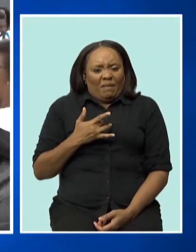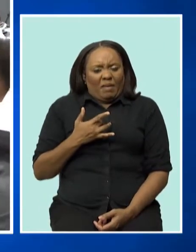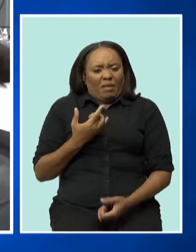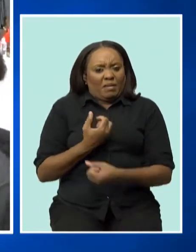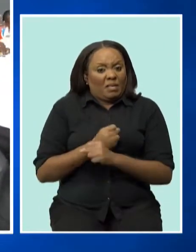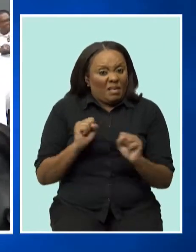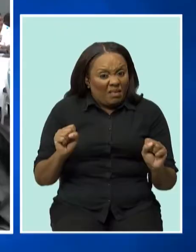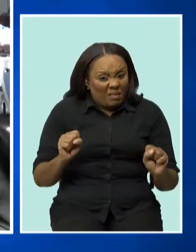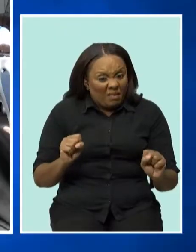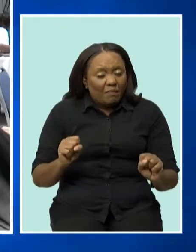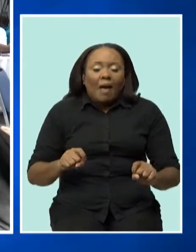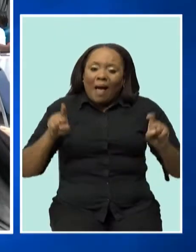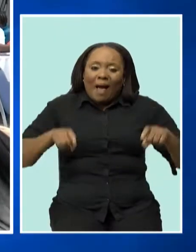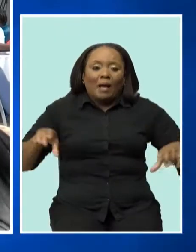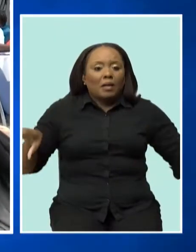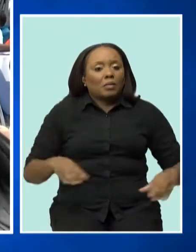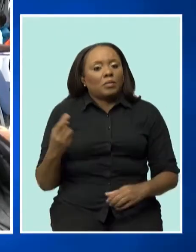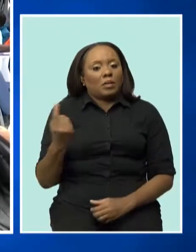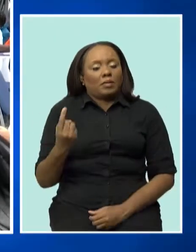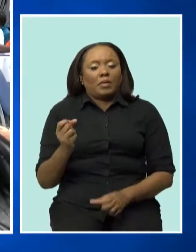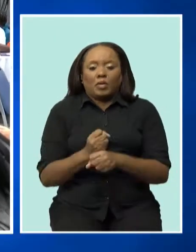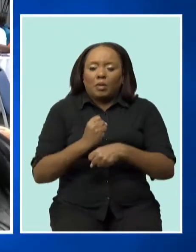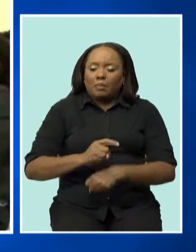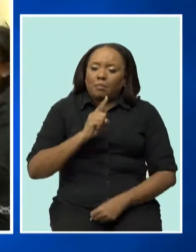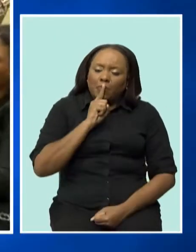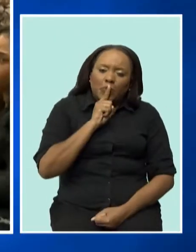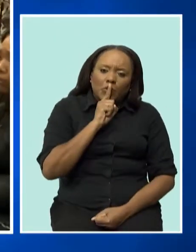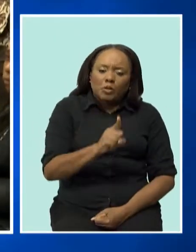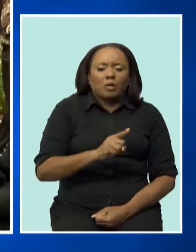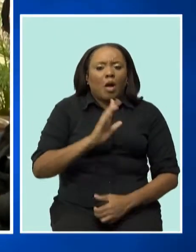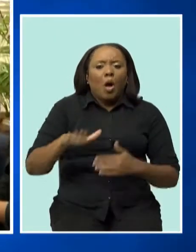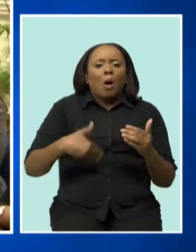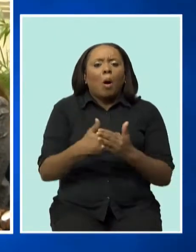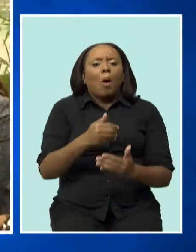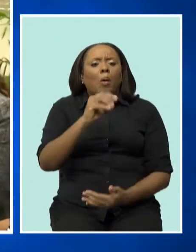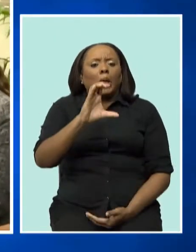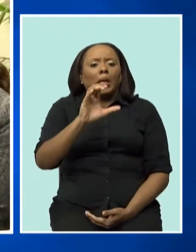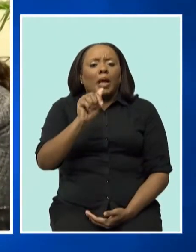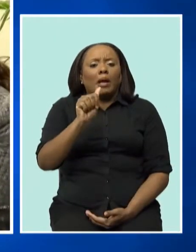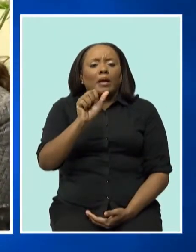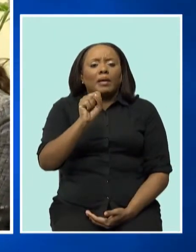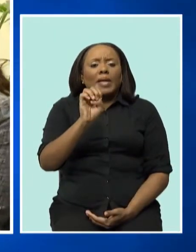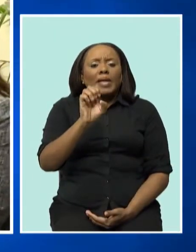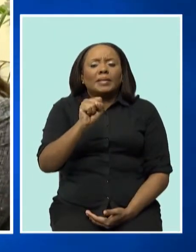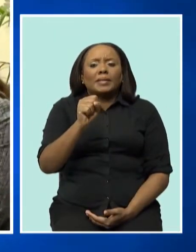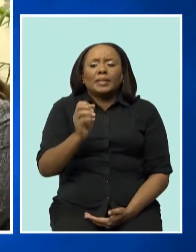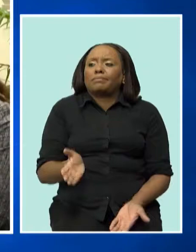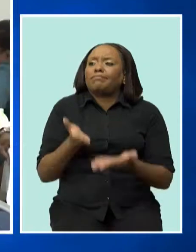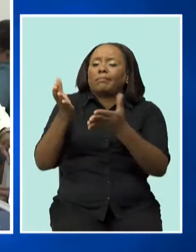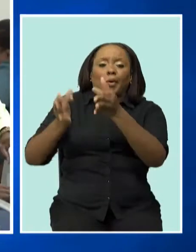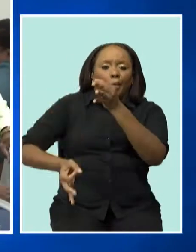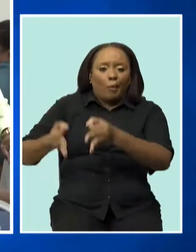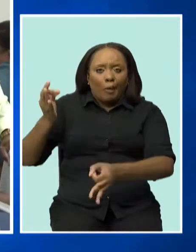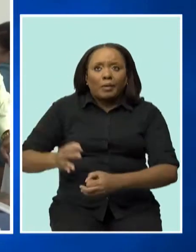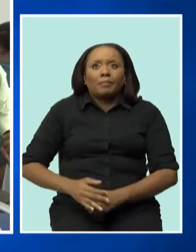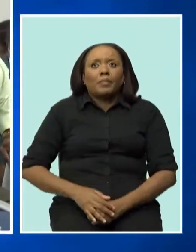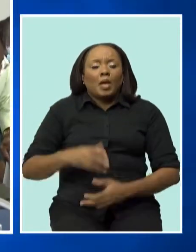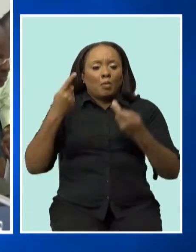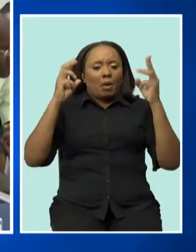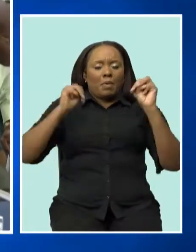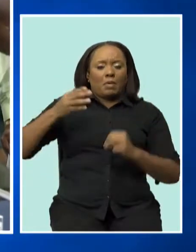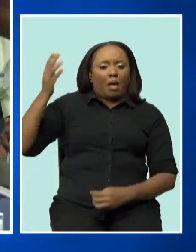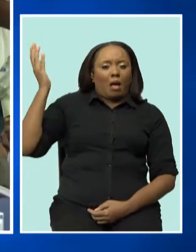safe, and something has to be done to clean up the court backlog. She told members of the judiciary, police, legal fraternity